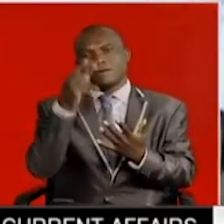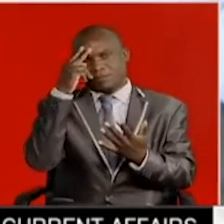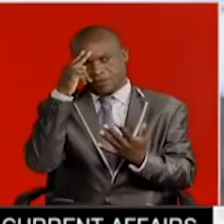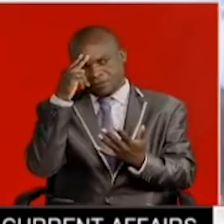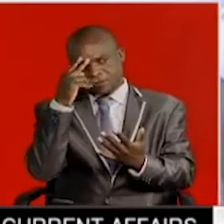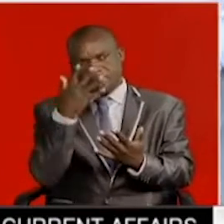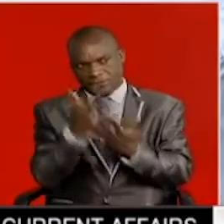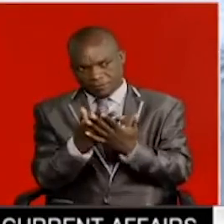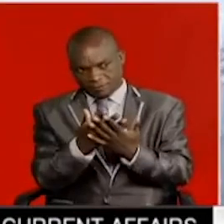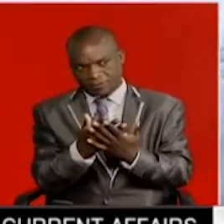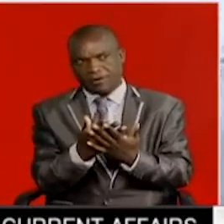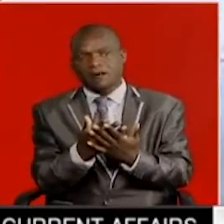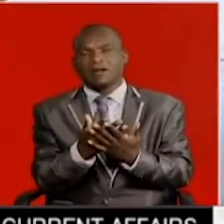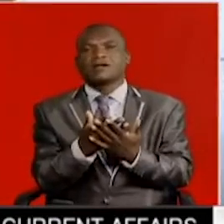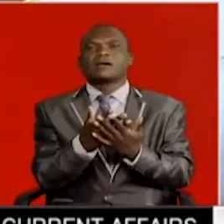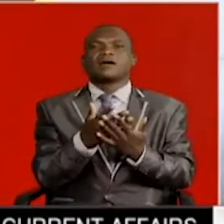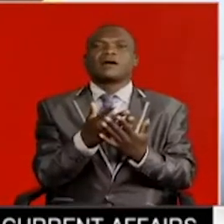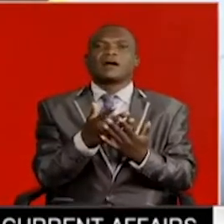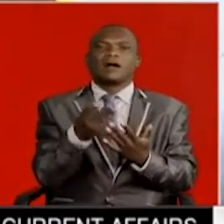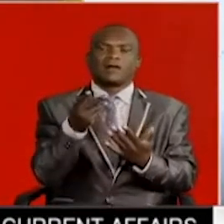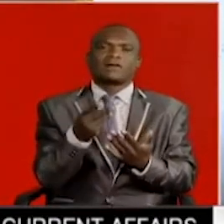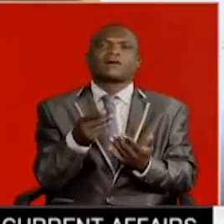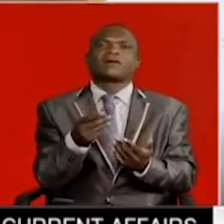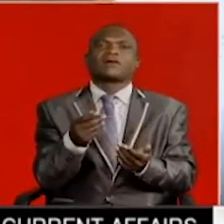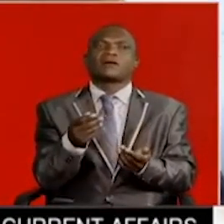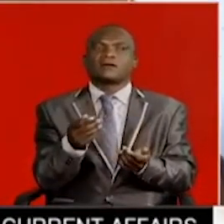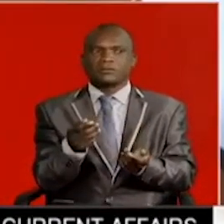Services in Zimbabwe Prison and Correctional Services.